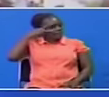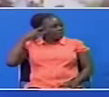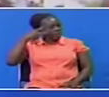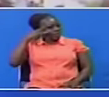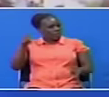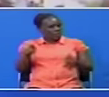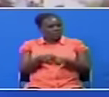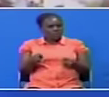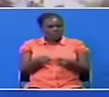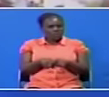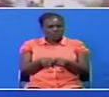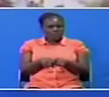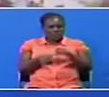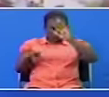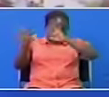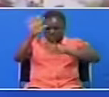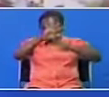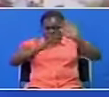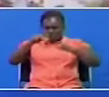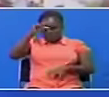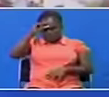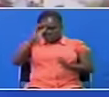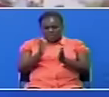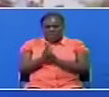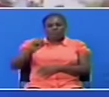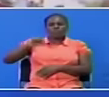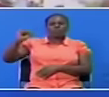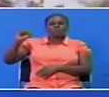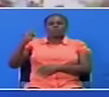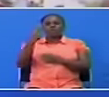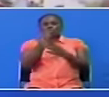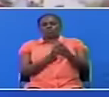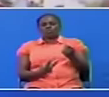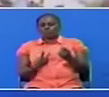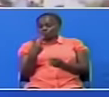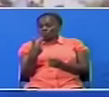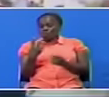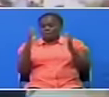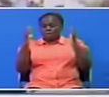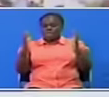ineffective or frustration with the government and political system. So those are the two main reasons